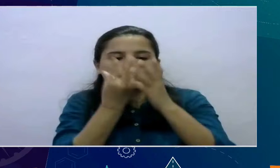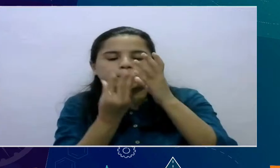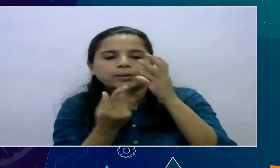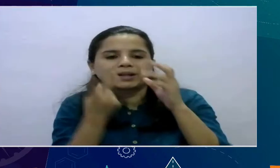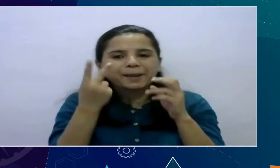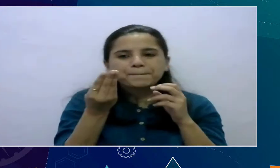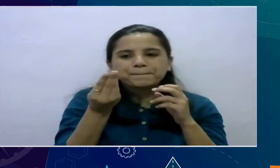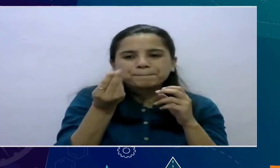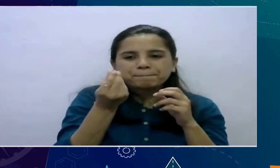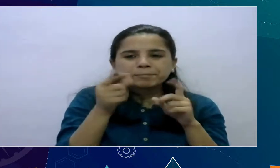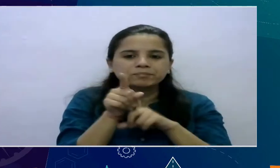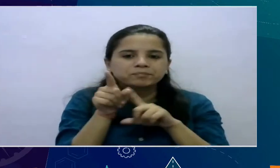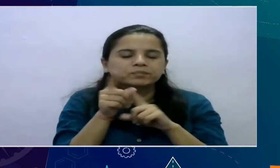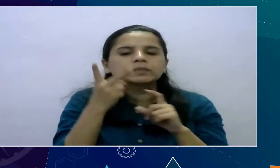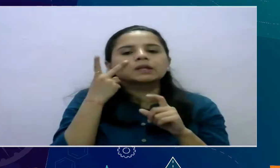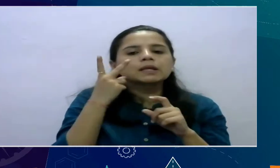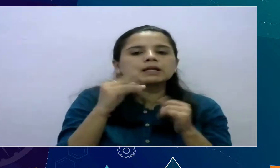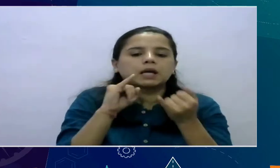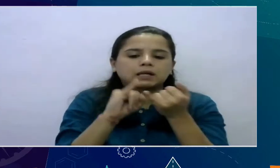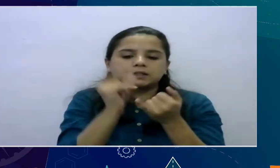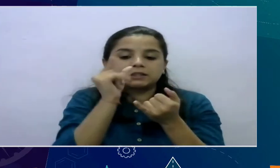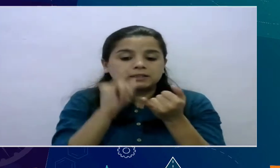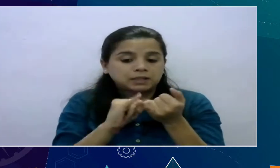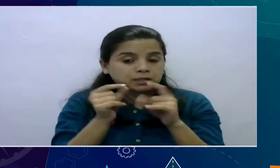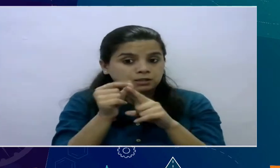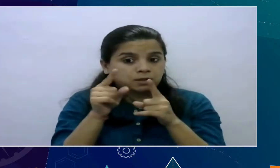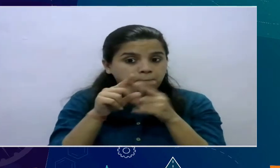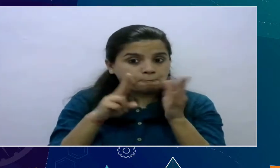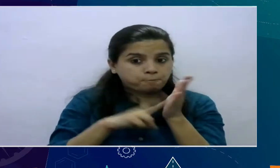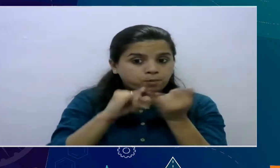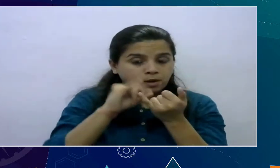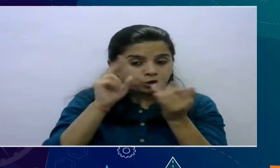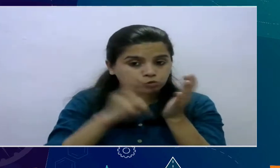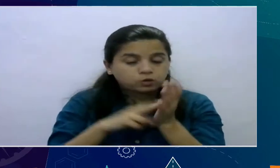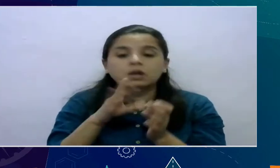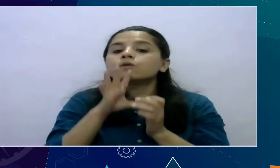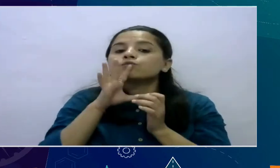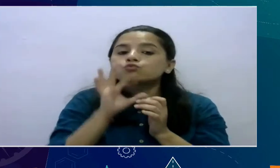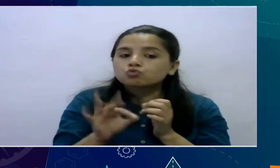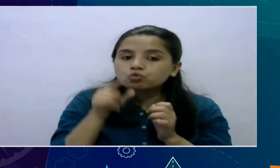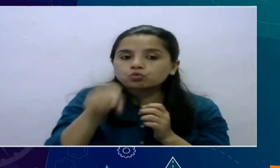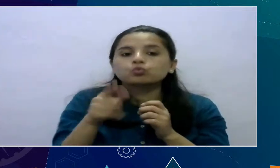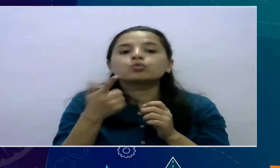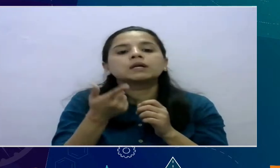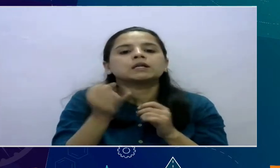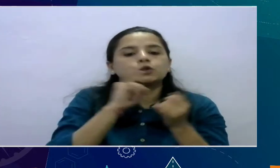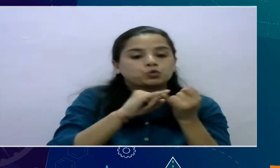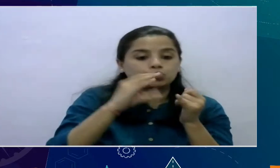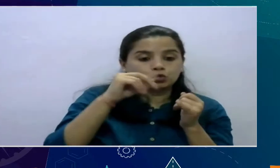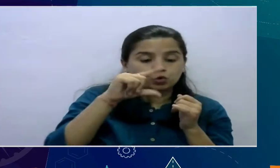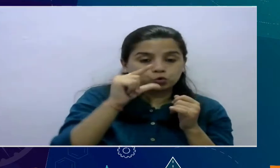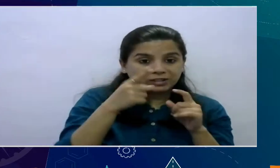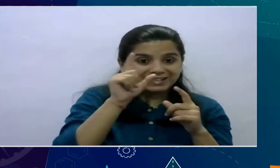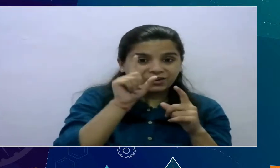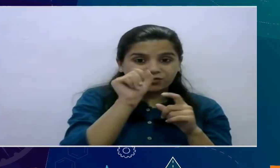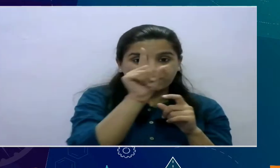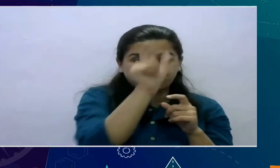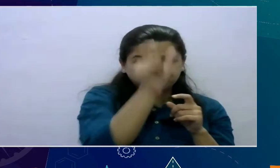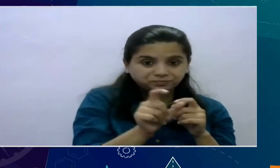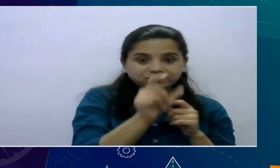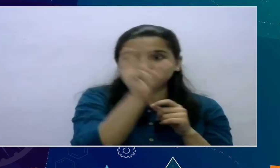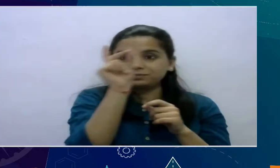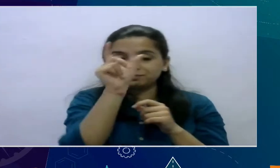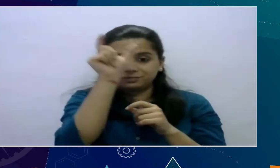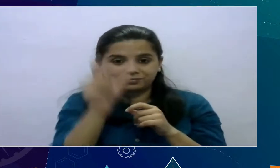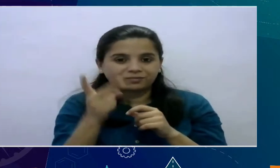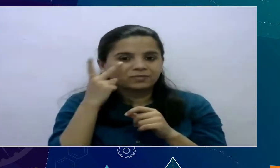the suspension is unstable, whereas true solution and colloid are stable. Tyndall effect is the light